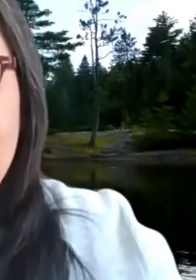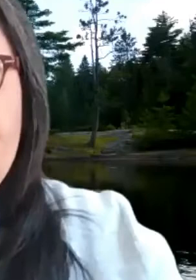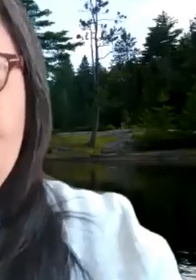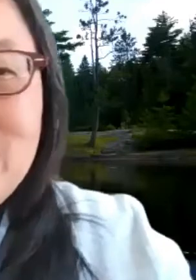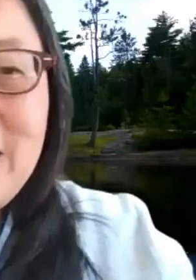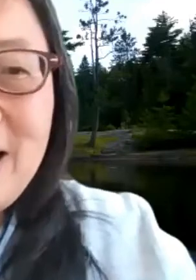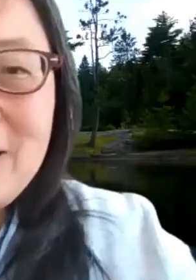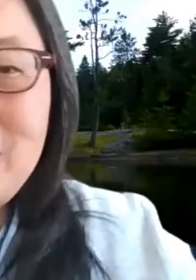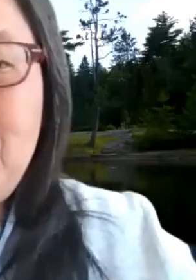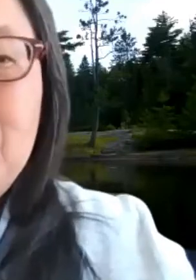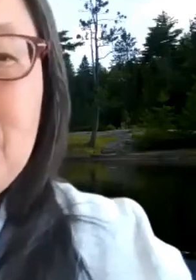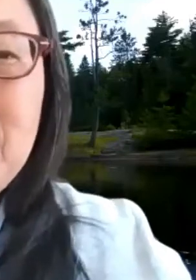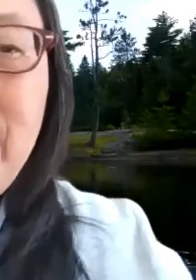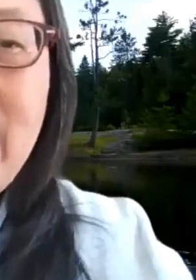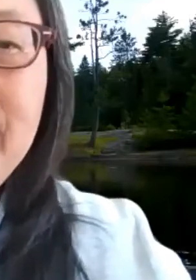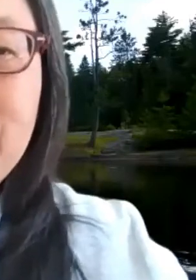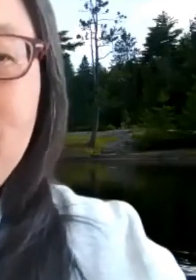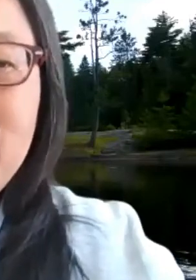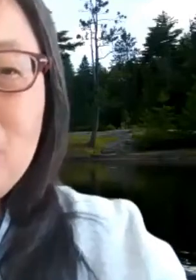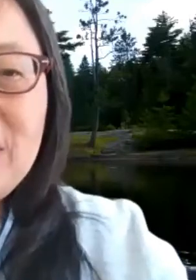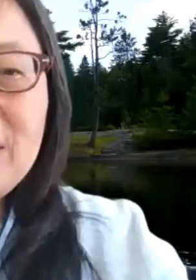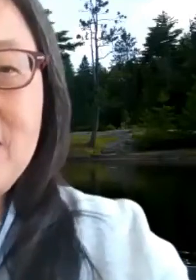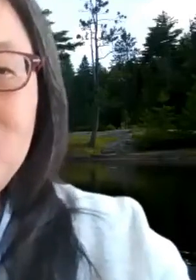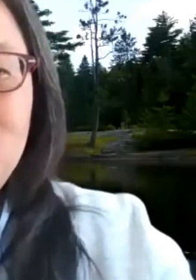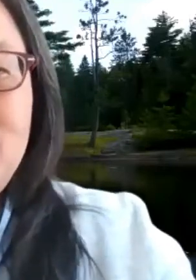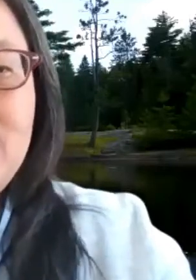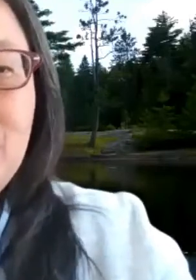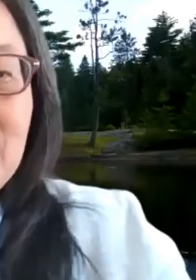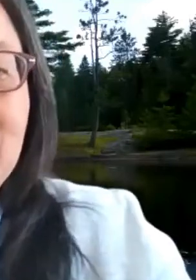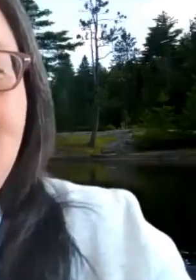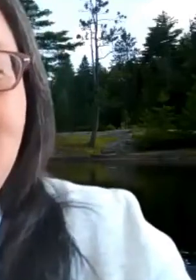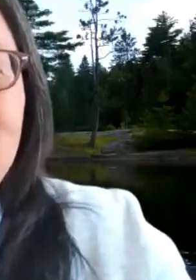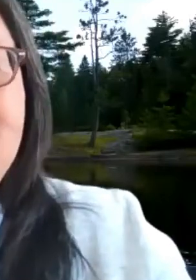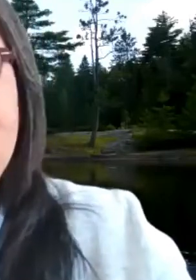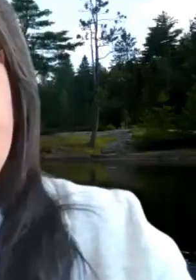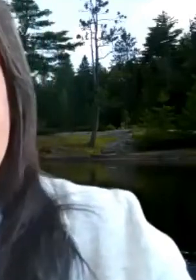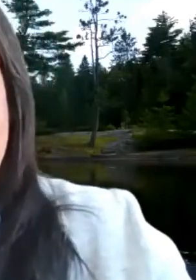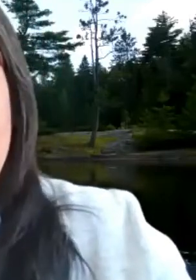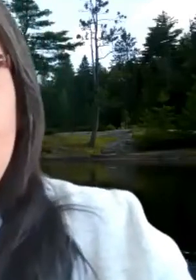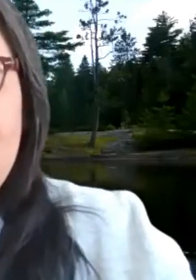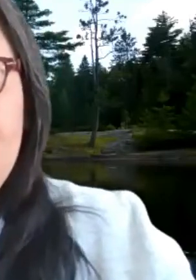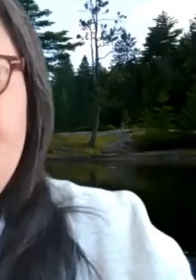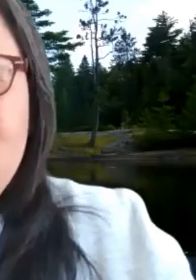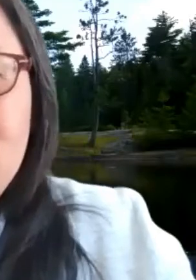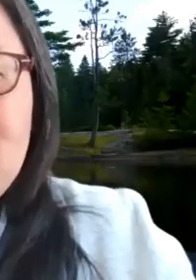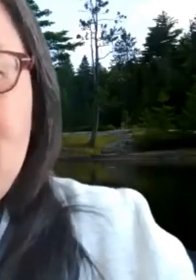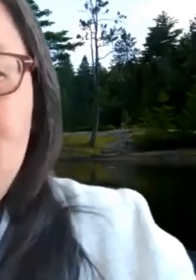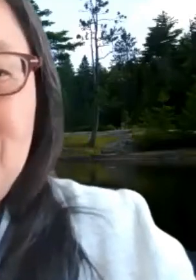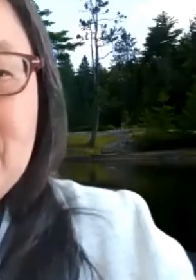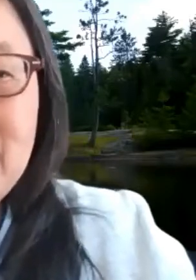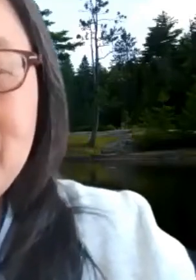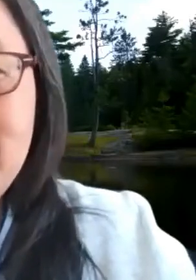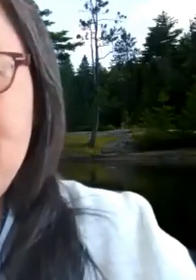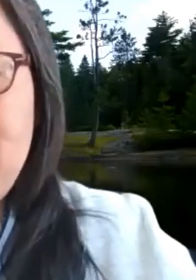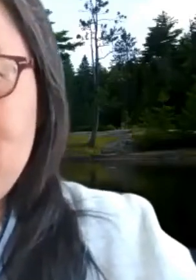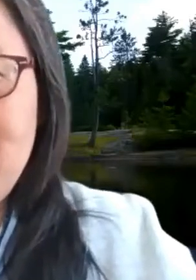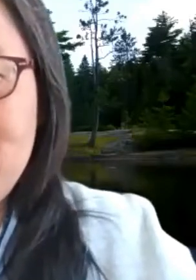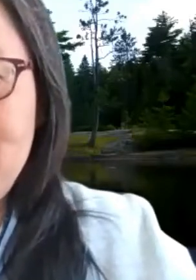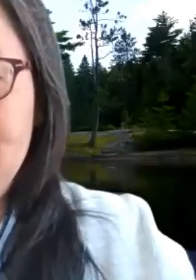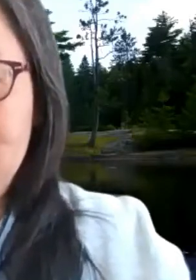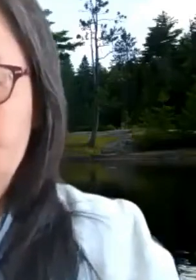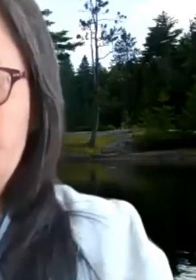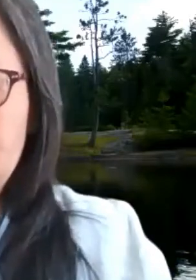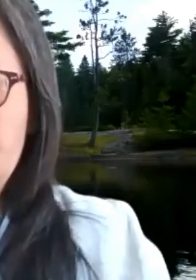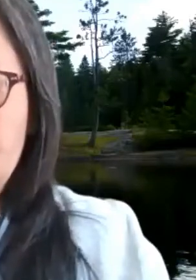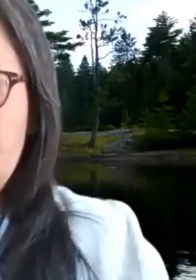same language. So the purpose of having a framework is to discipline our thinking, not to limit our scientific